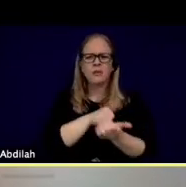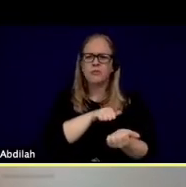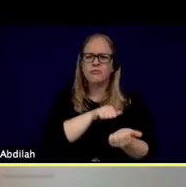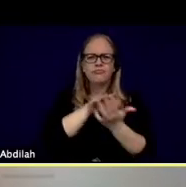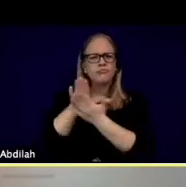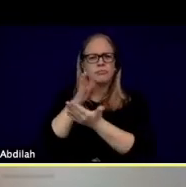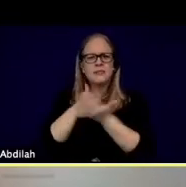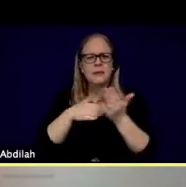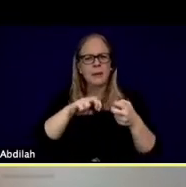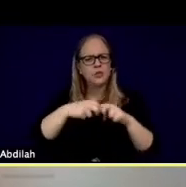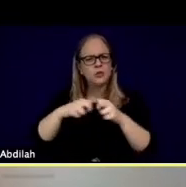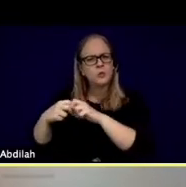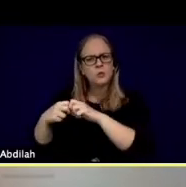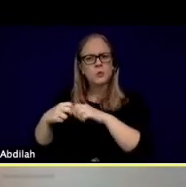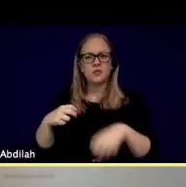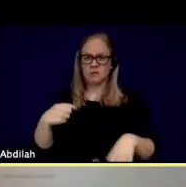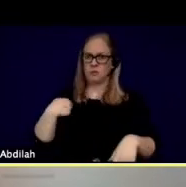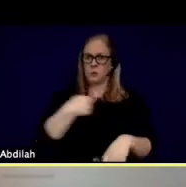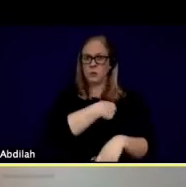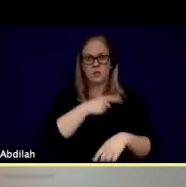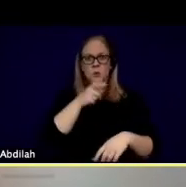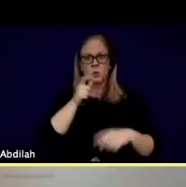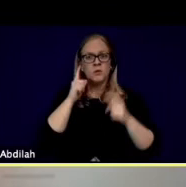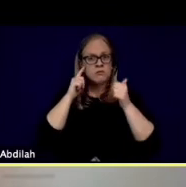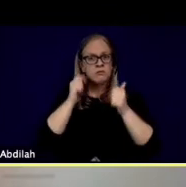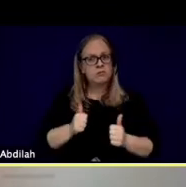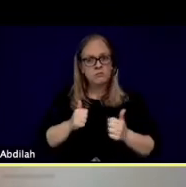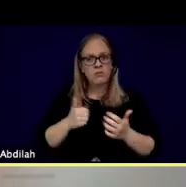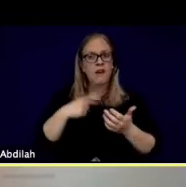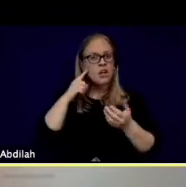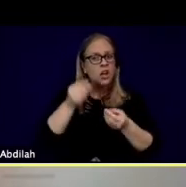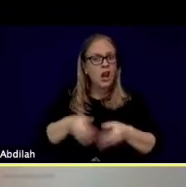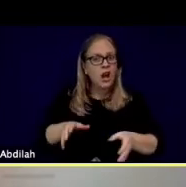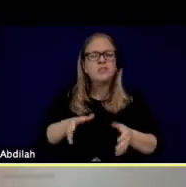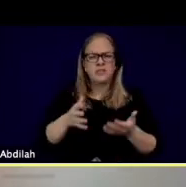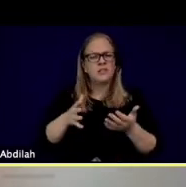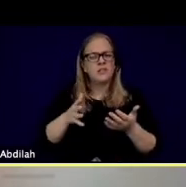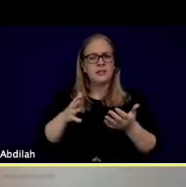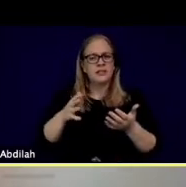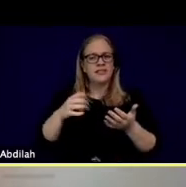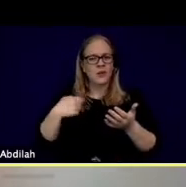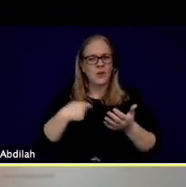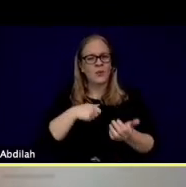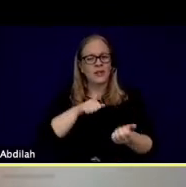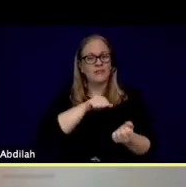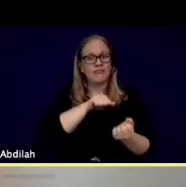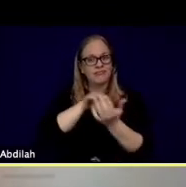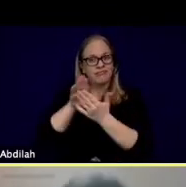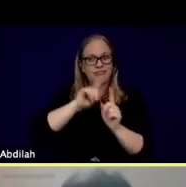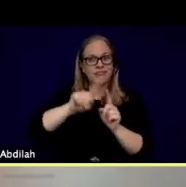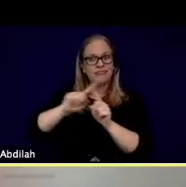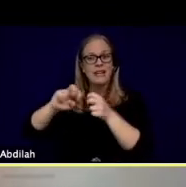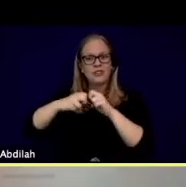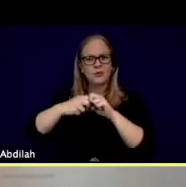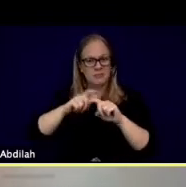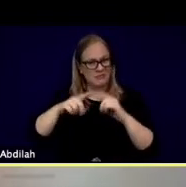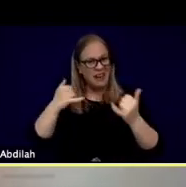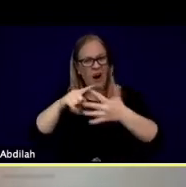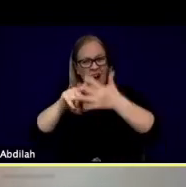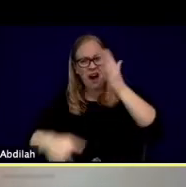we have to confront as individuals with hearing loss. All of that has been wonderful and led to greater access and